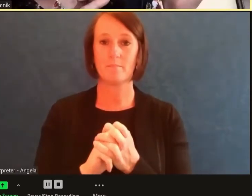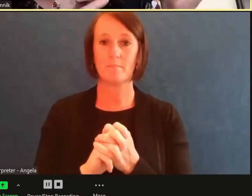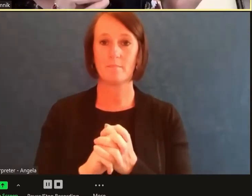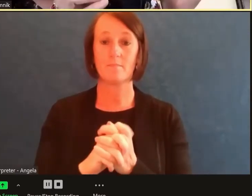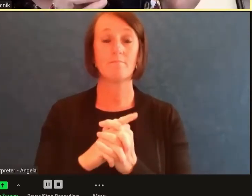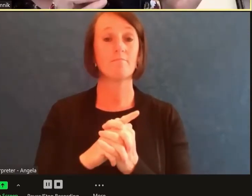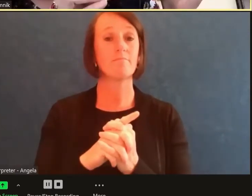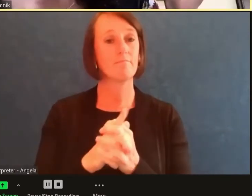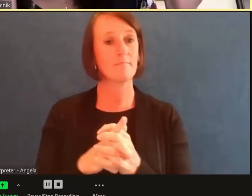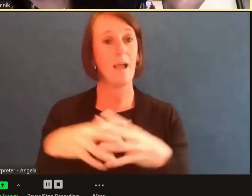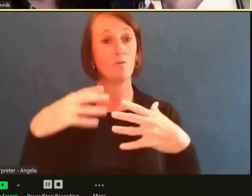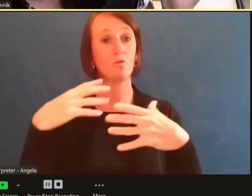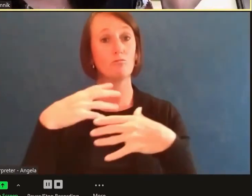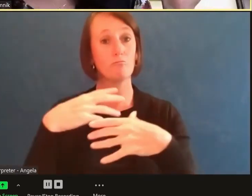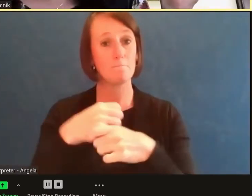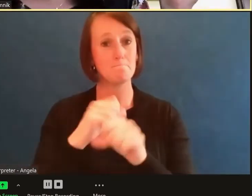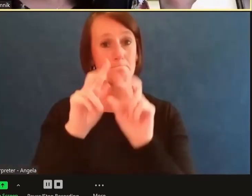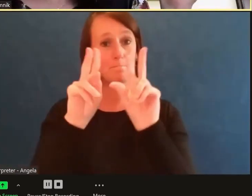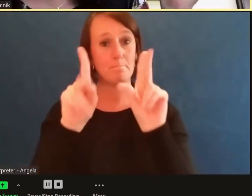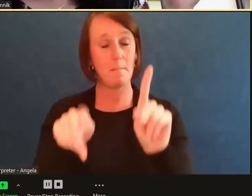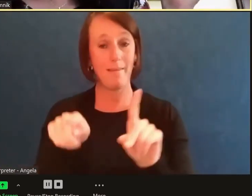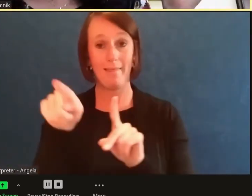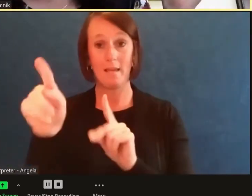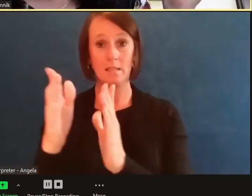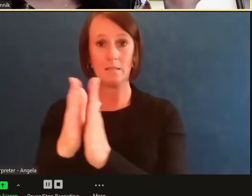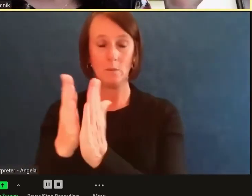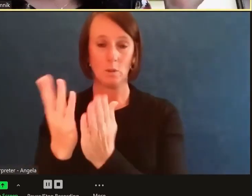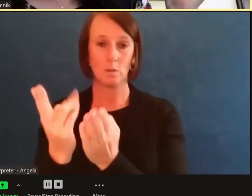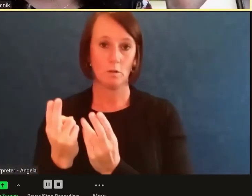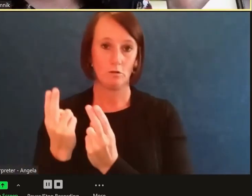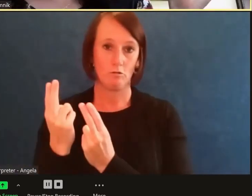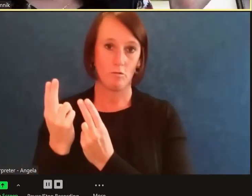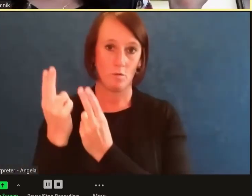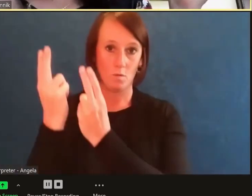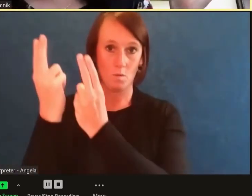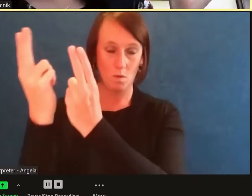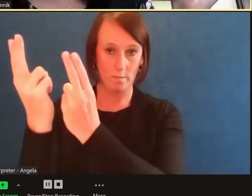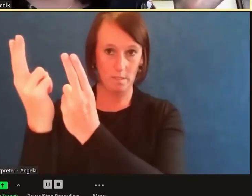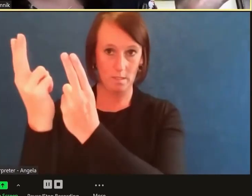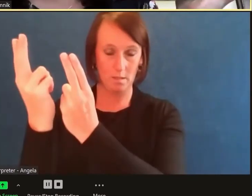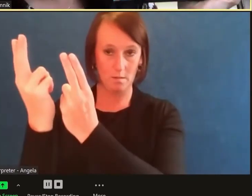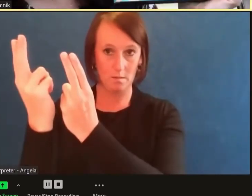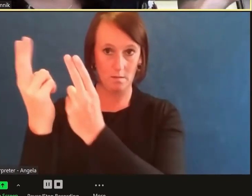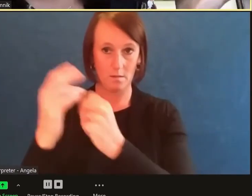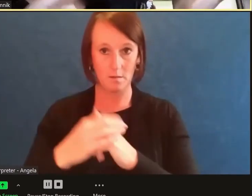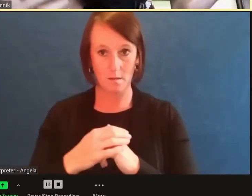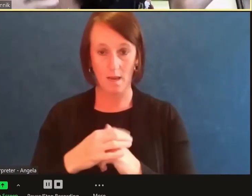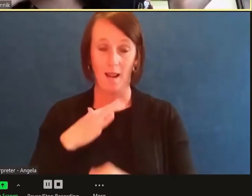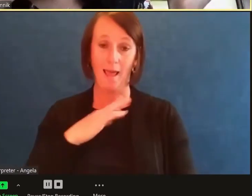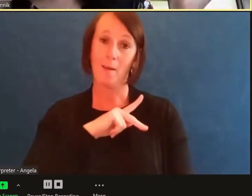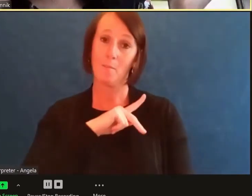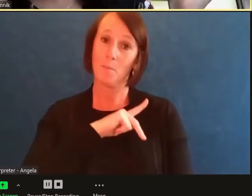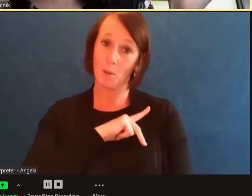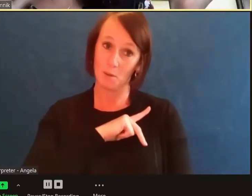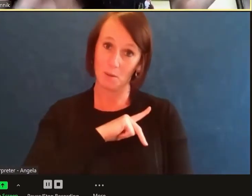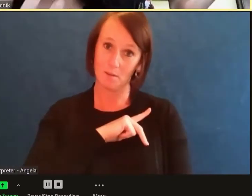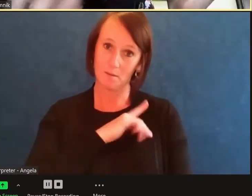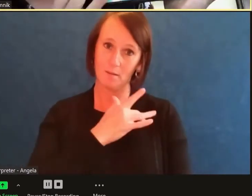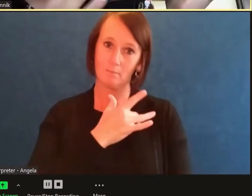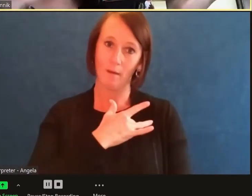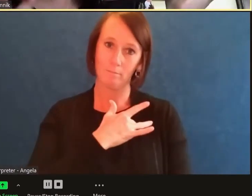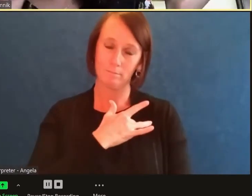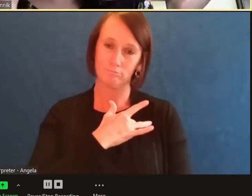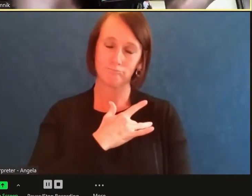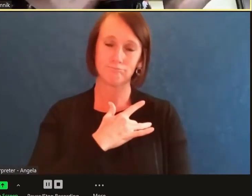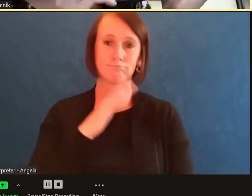end because this book has been nominated for the TD and because I personally think it is an incredible